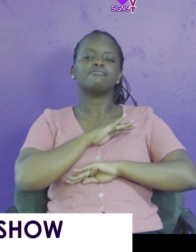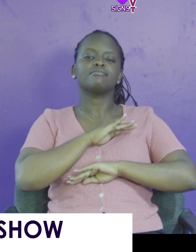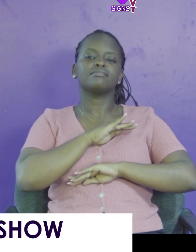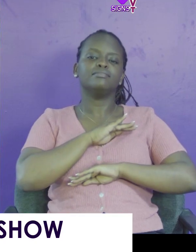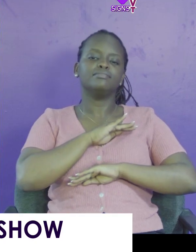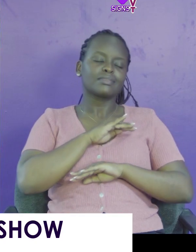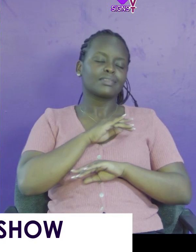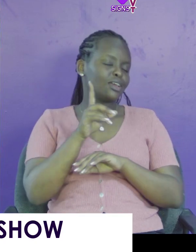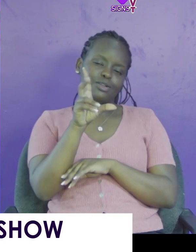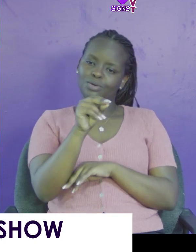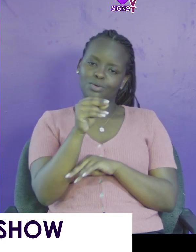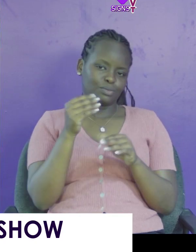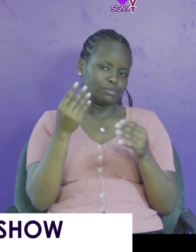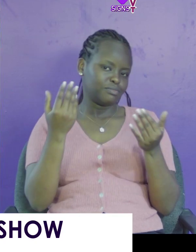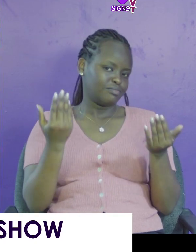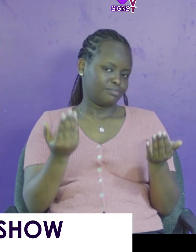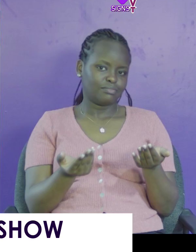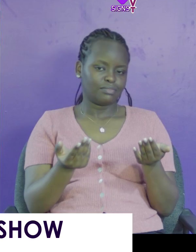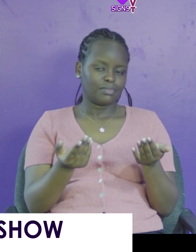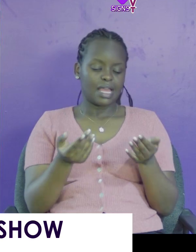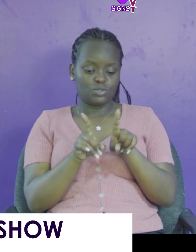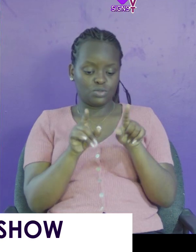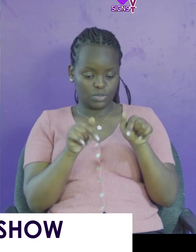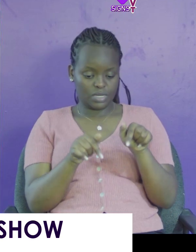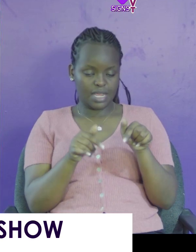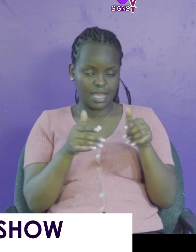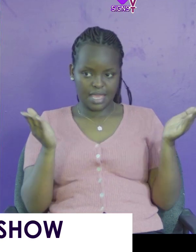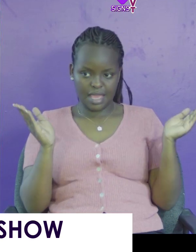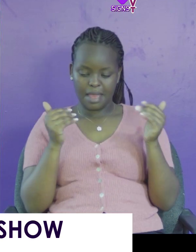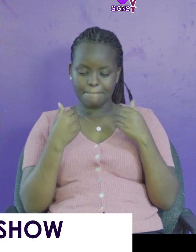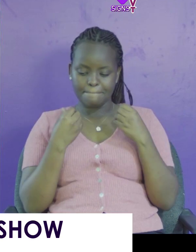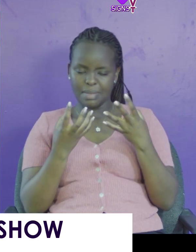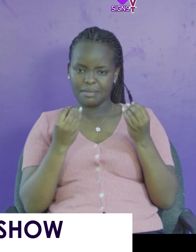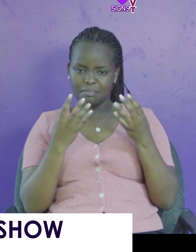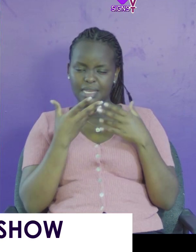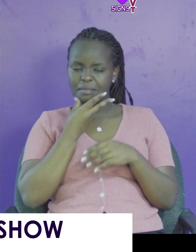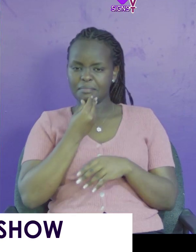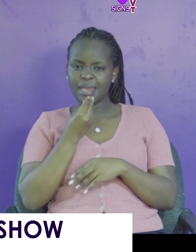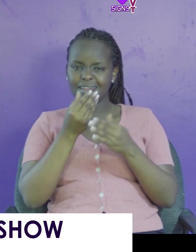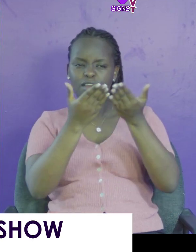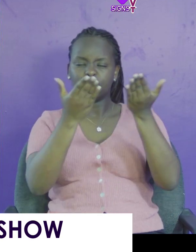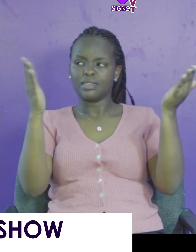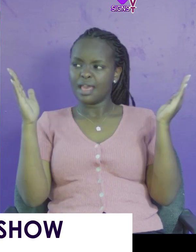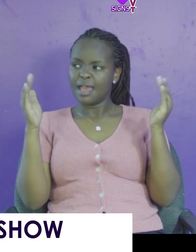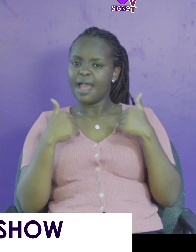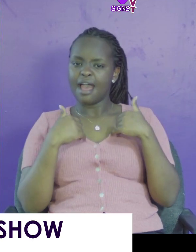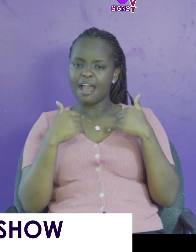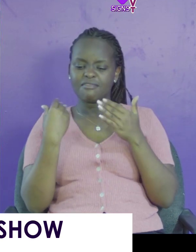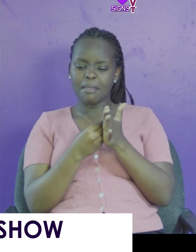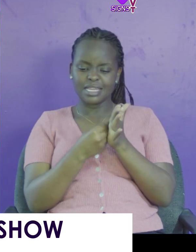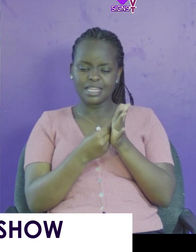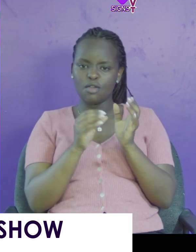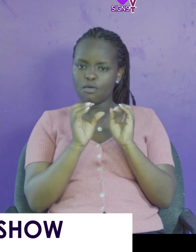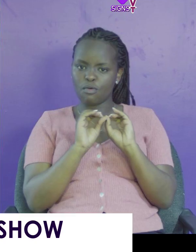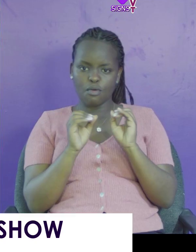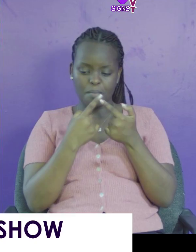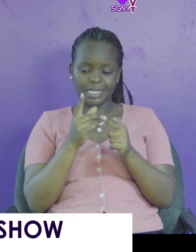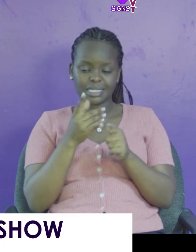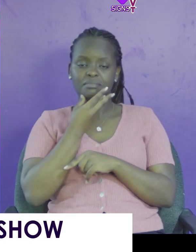today as we are here, Yes. there are so many men outside there who does not have money in their pockets, but they still